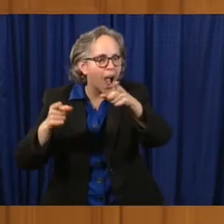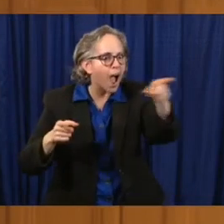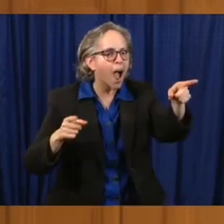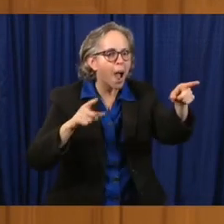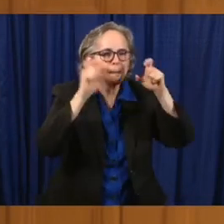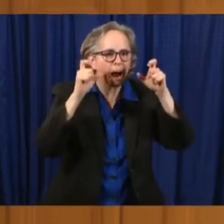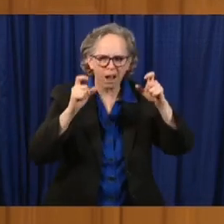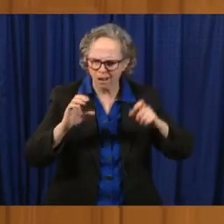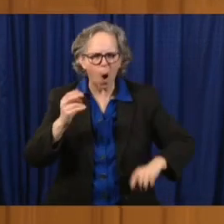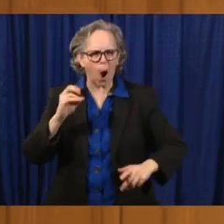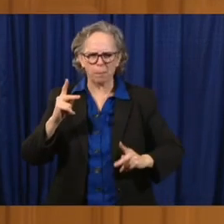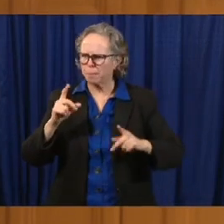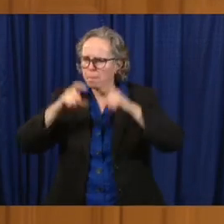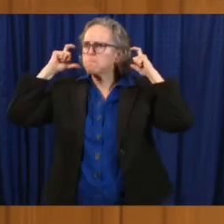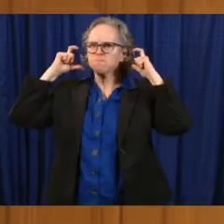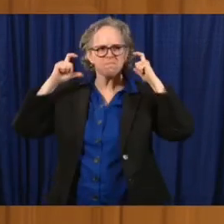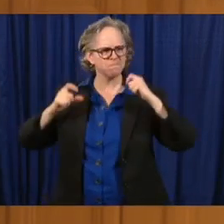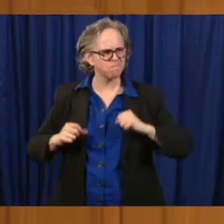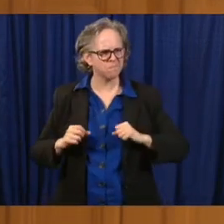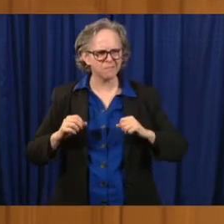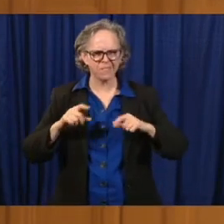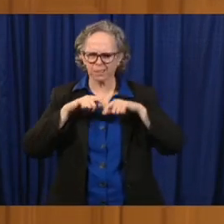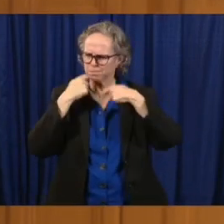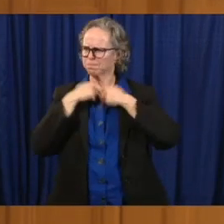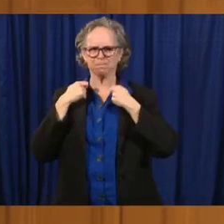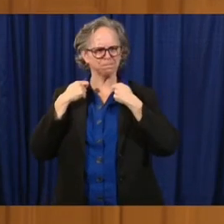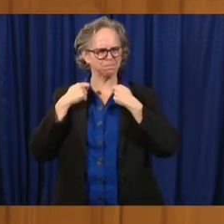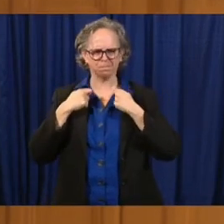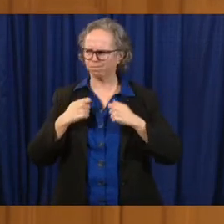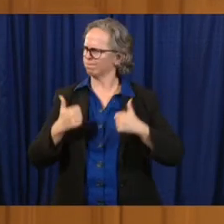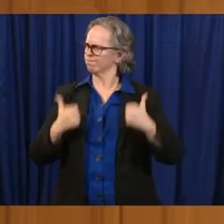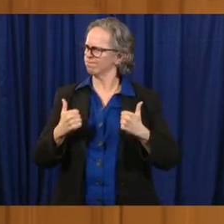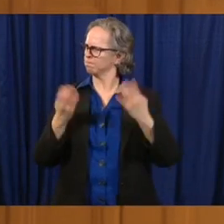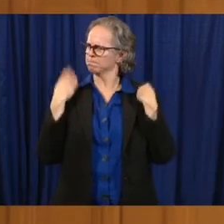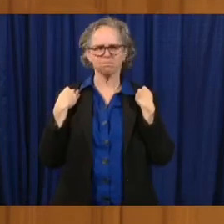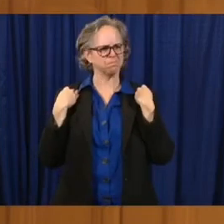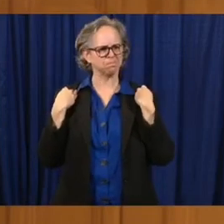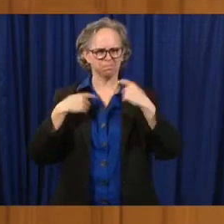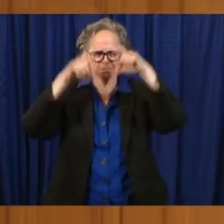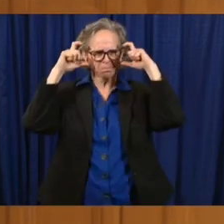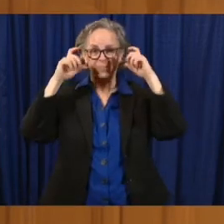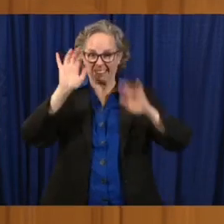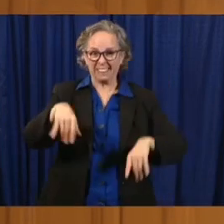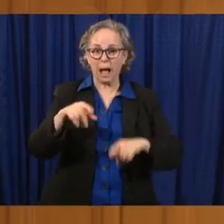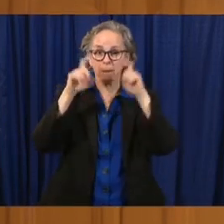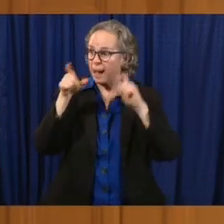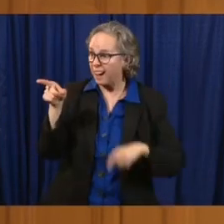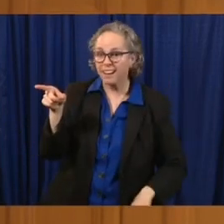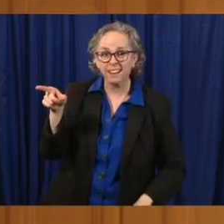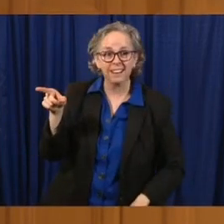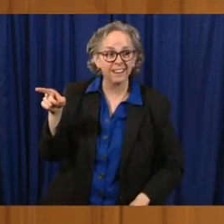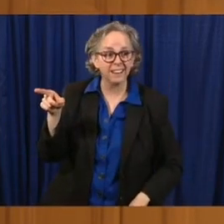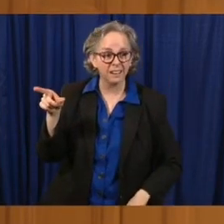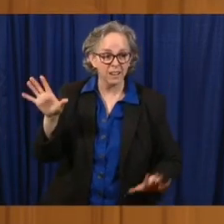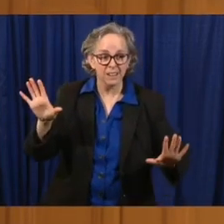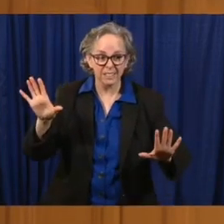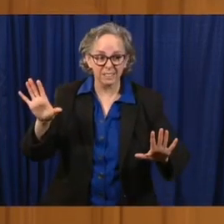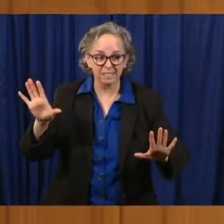mask, don your cape. These masks are actually now being viewed in the studies that are being